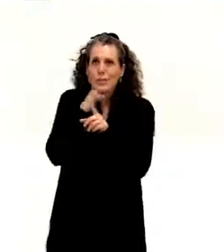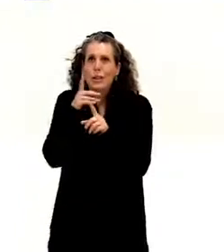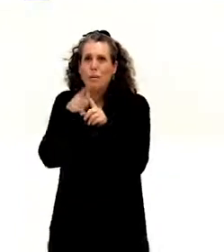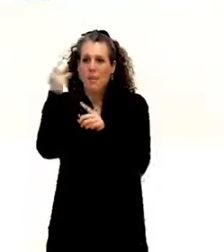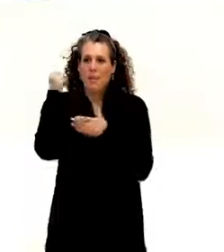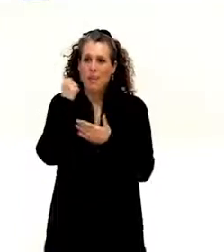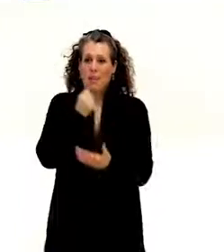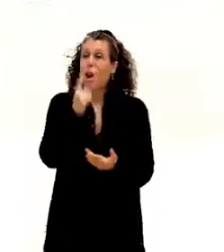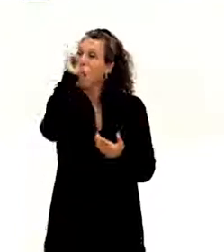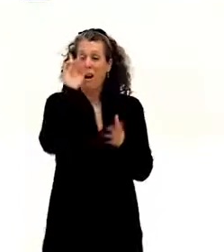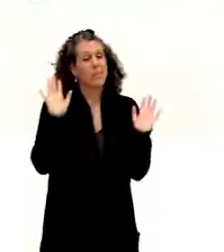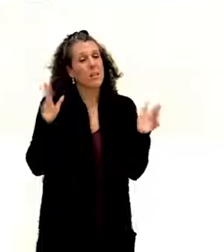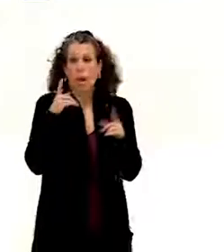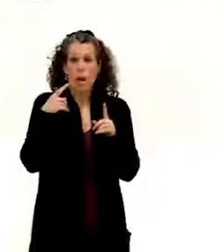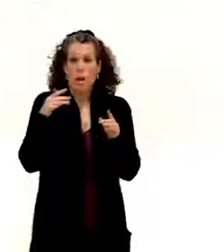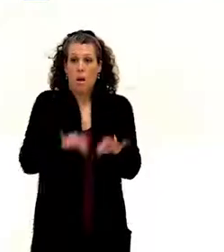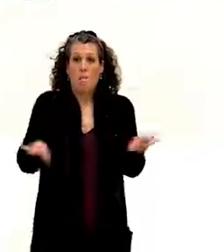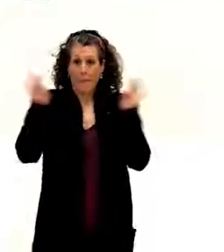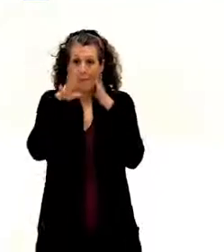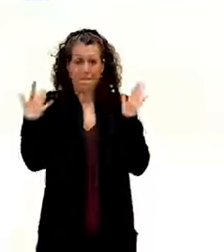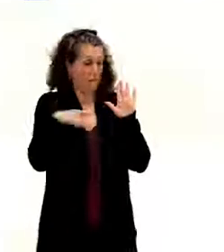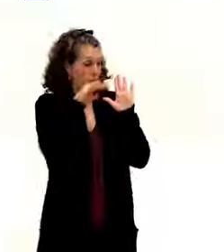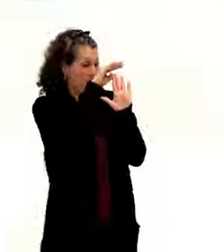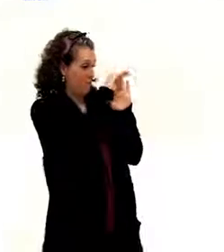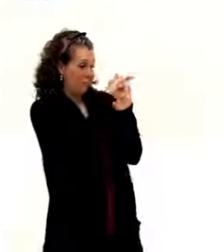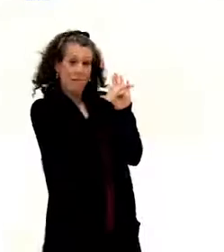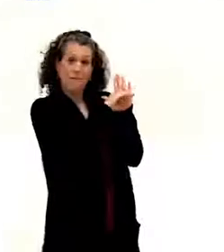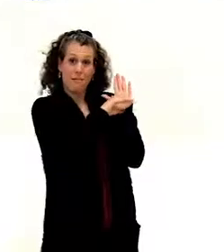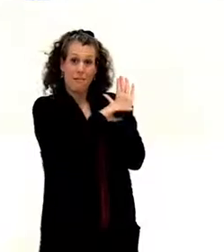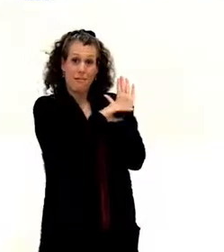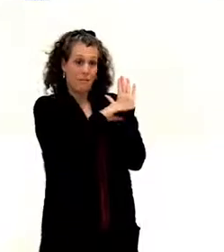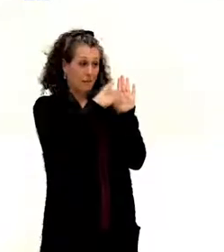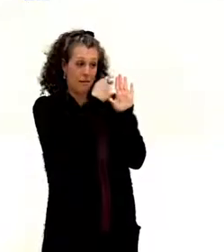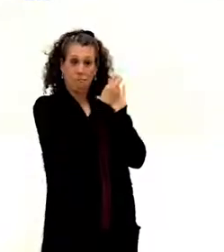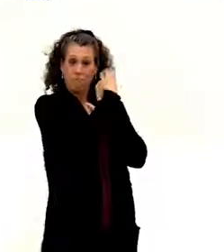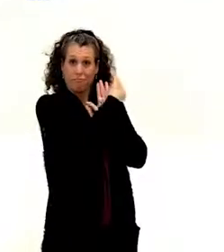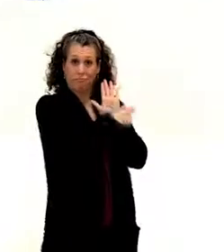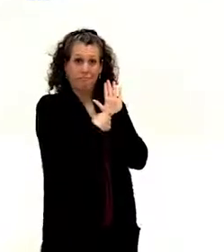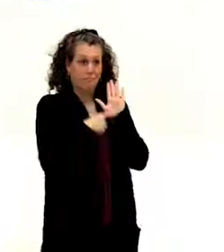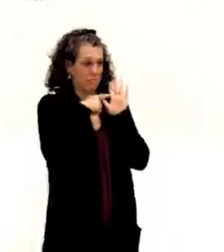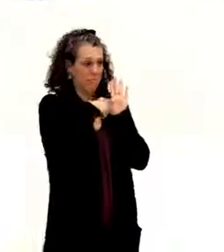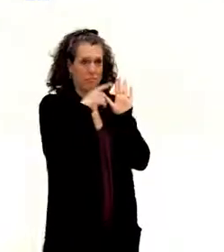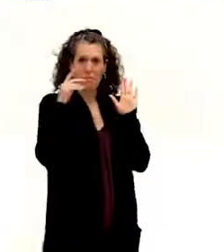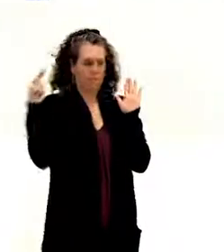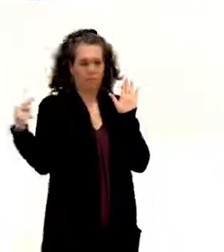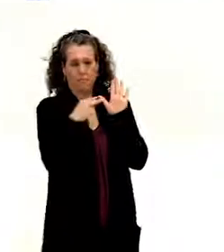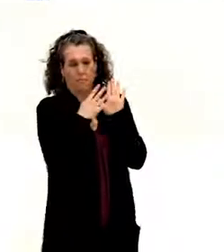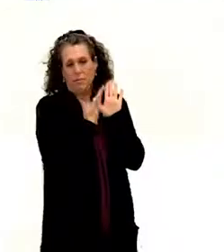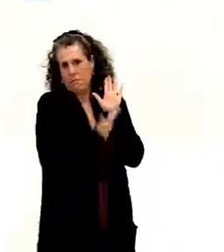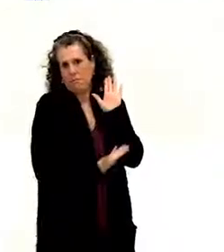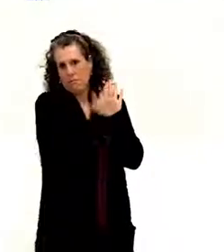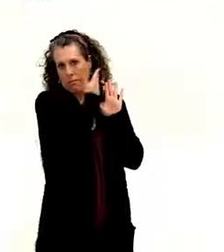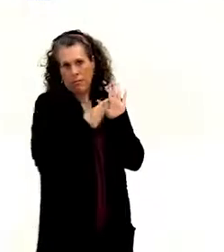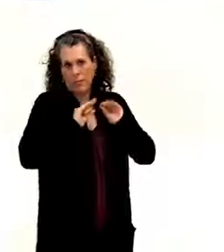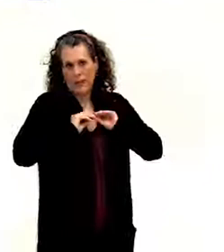are clear to everybody. Article 14 and Protocol 26 makes very clear the requirements. The